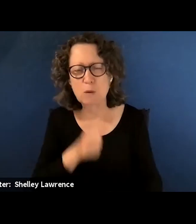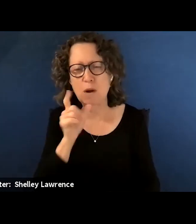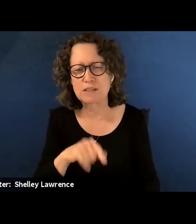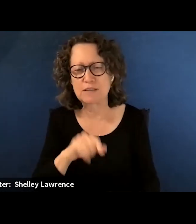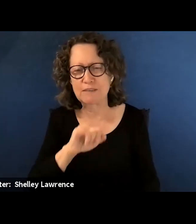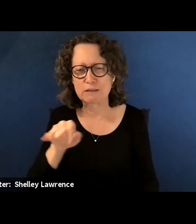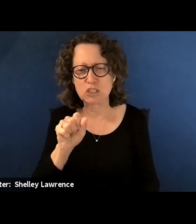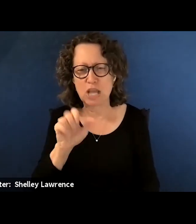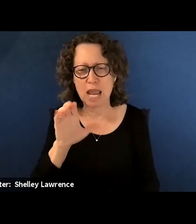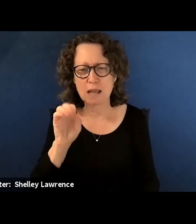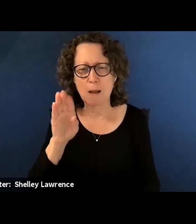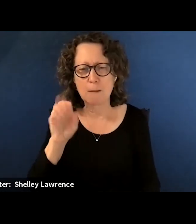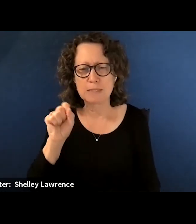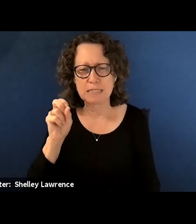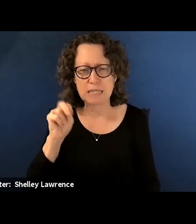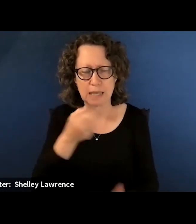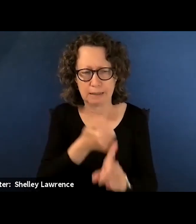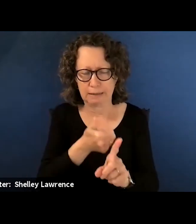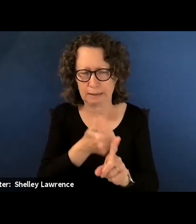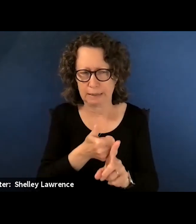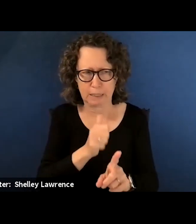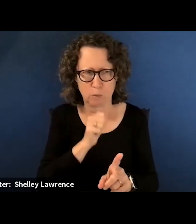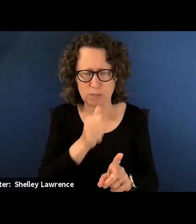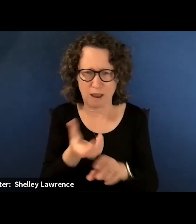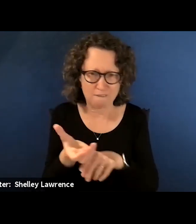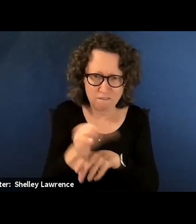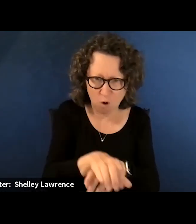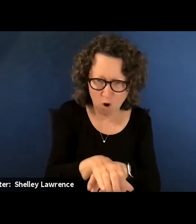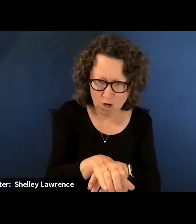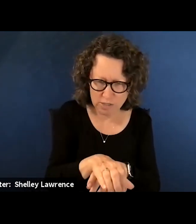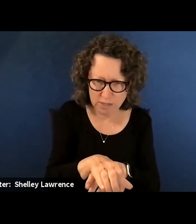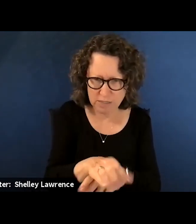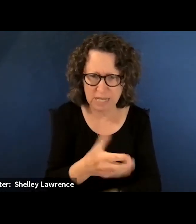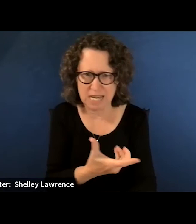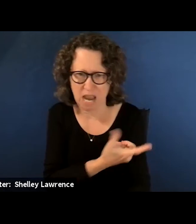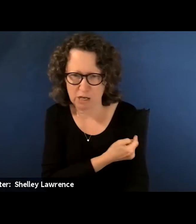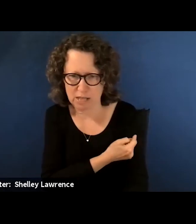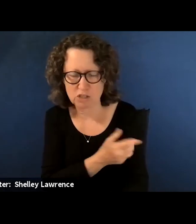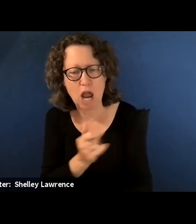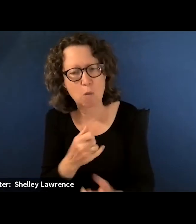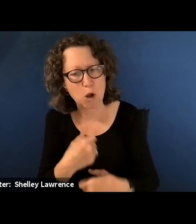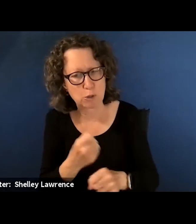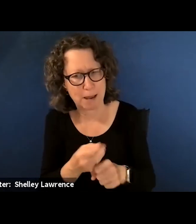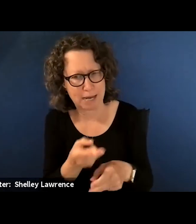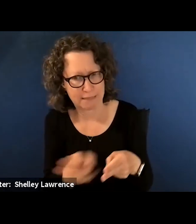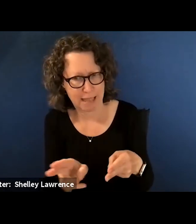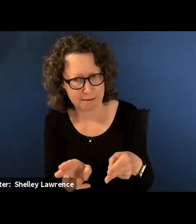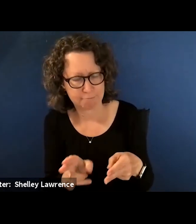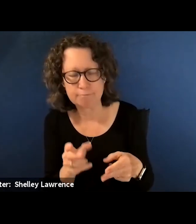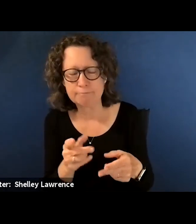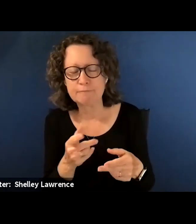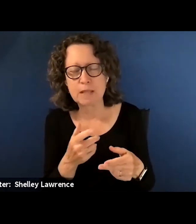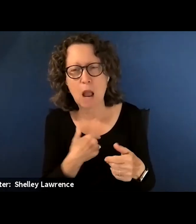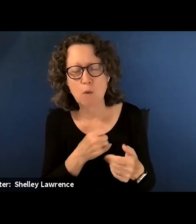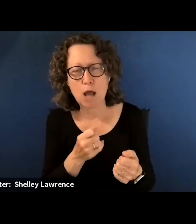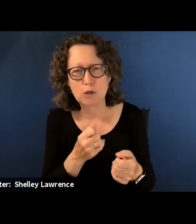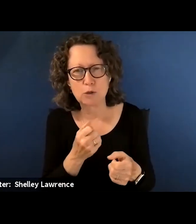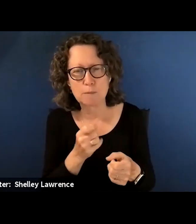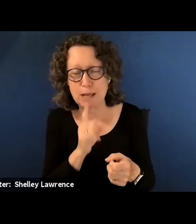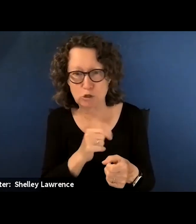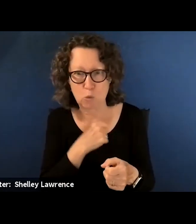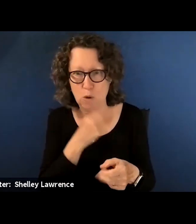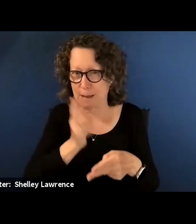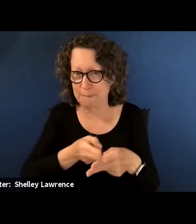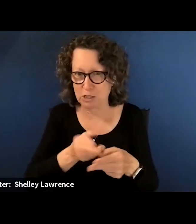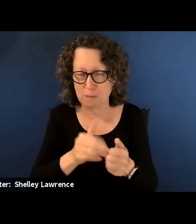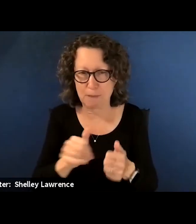Jacobson guy was forced inoculation. I just wanted to make that sure because it wasn't mentioned by